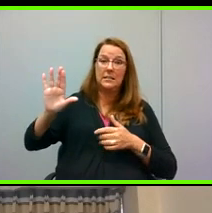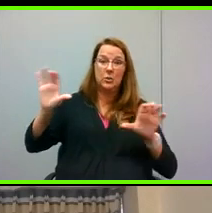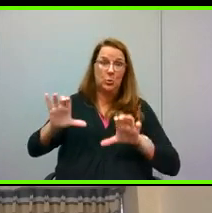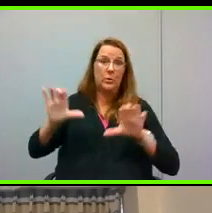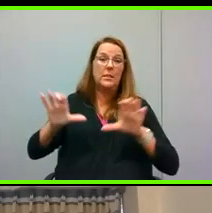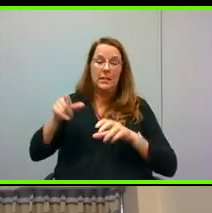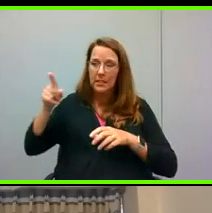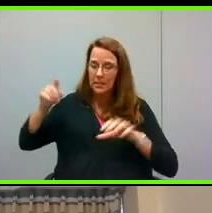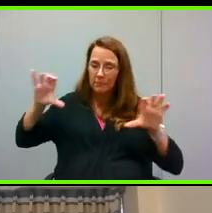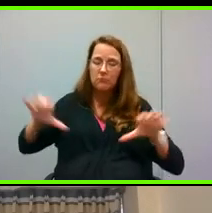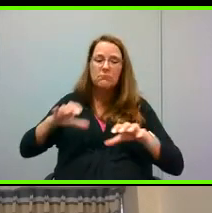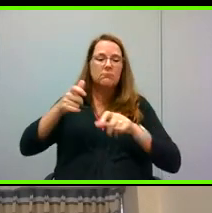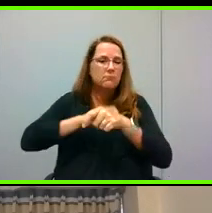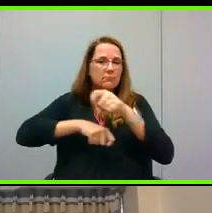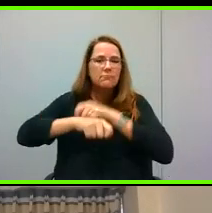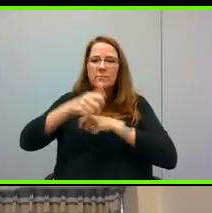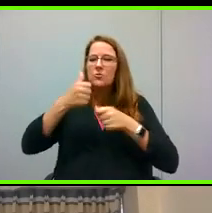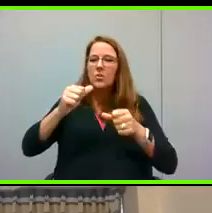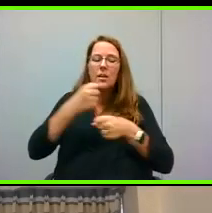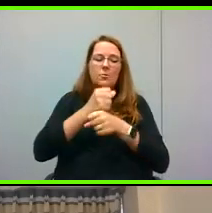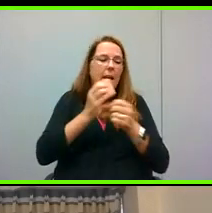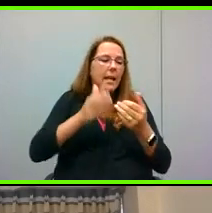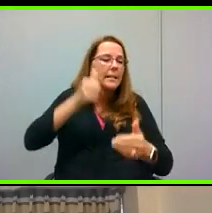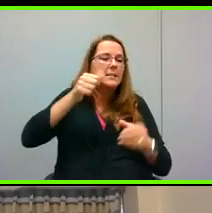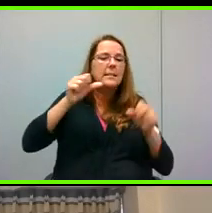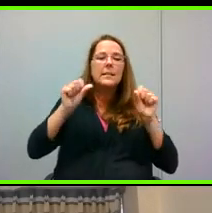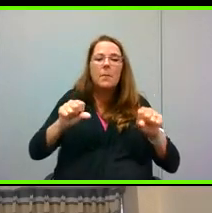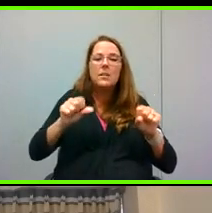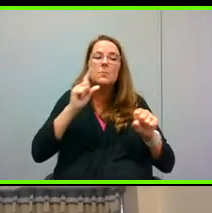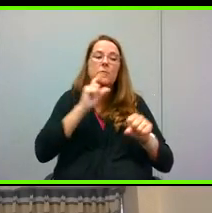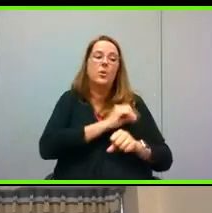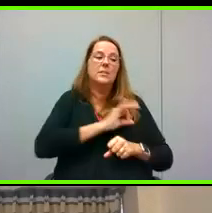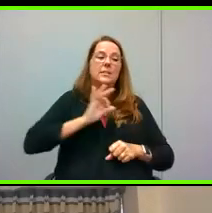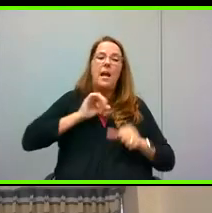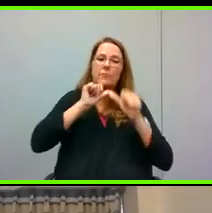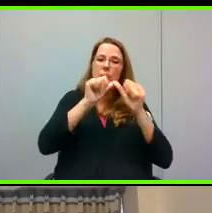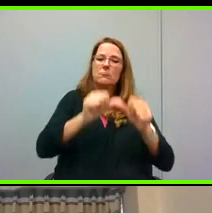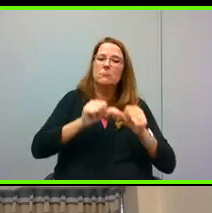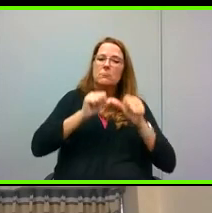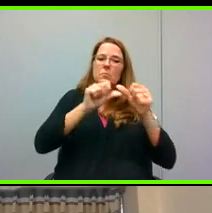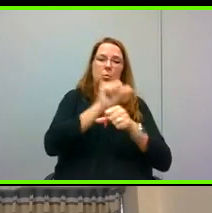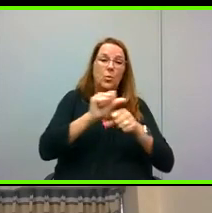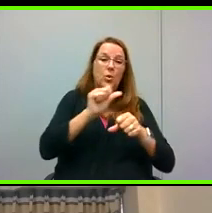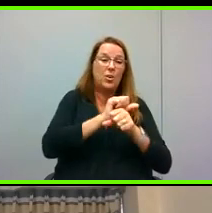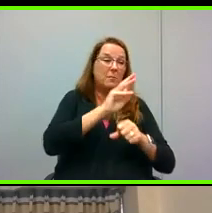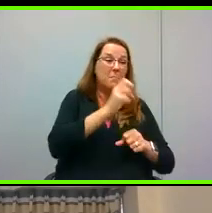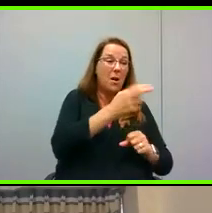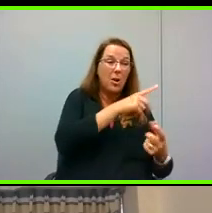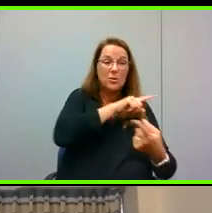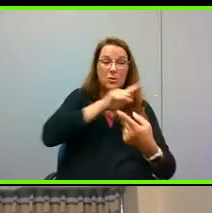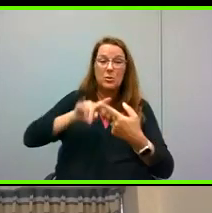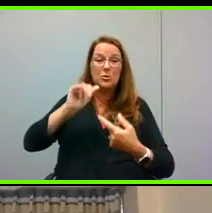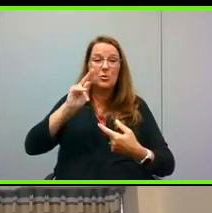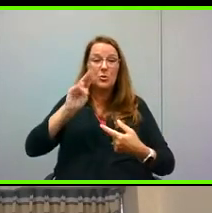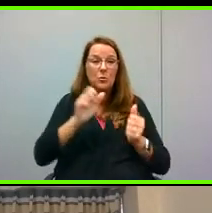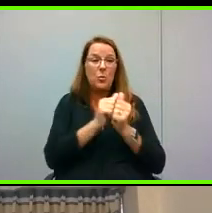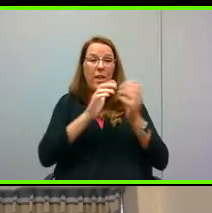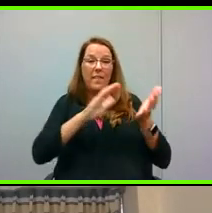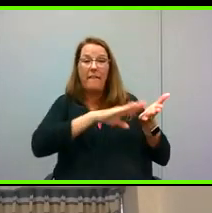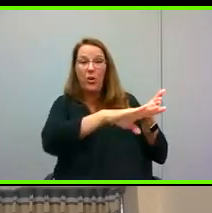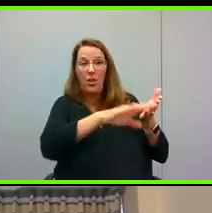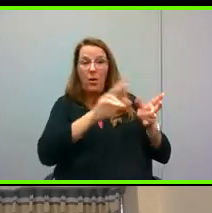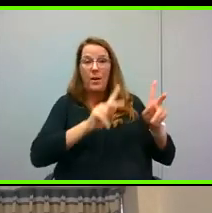trying to make it as easy as possible for our staff to continue to work as long as we could from March to June. And then in June, we